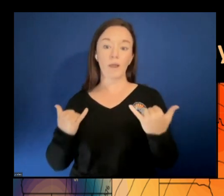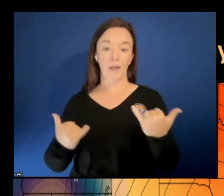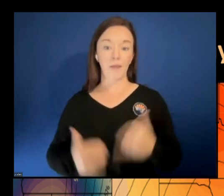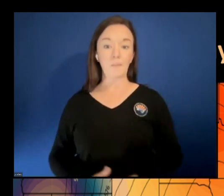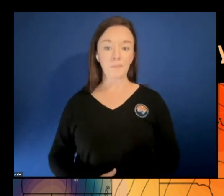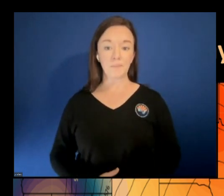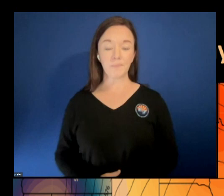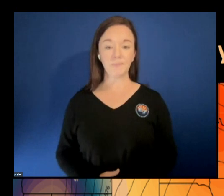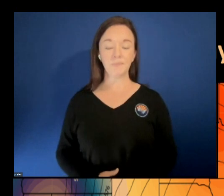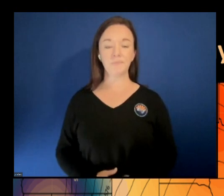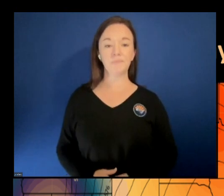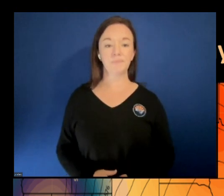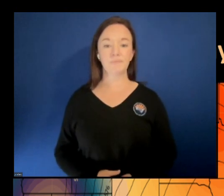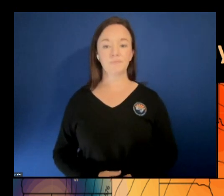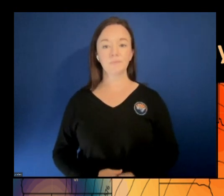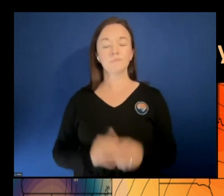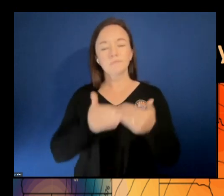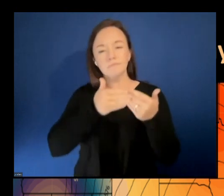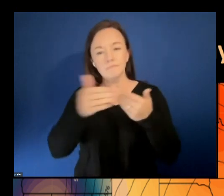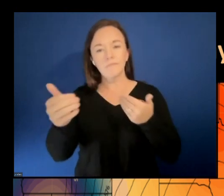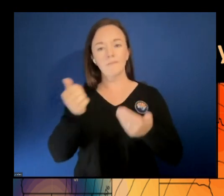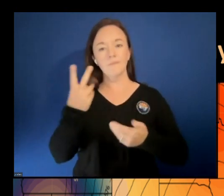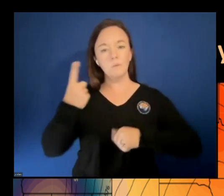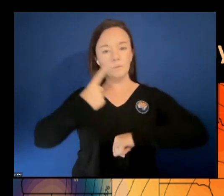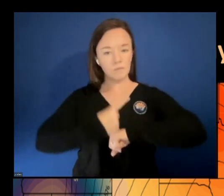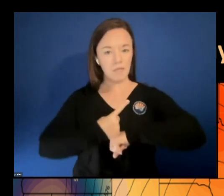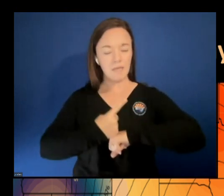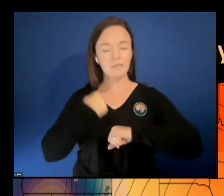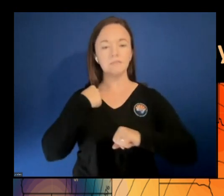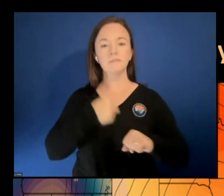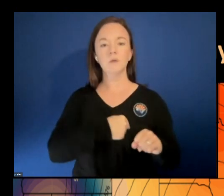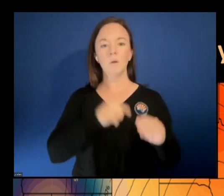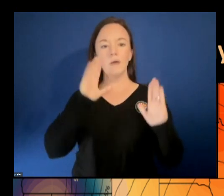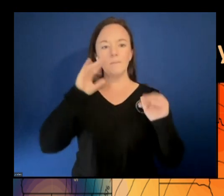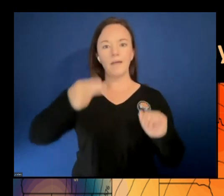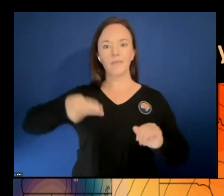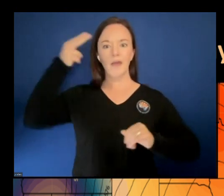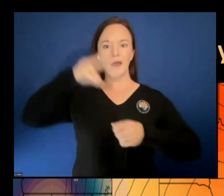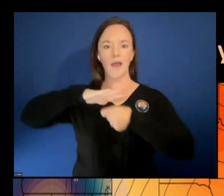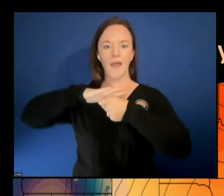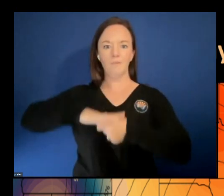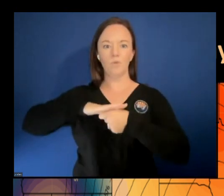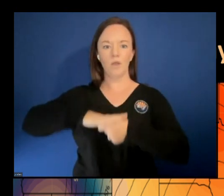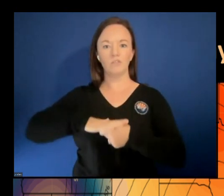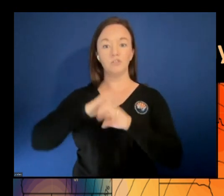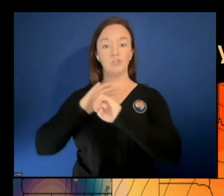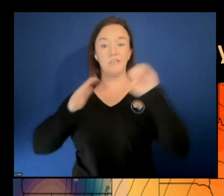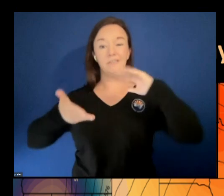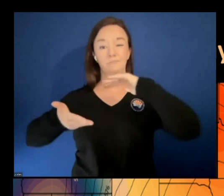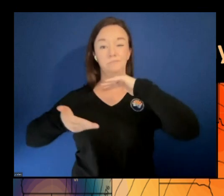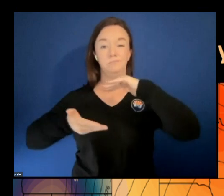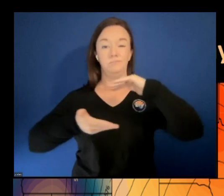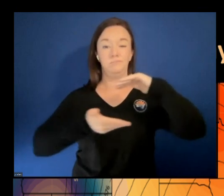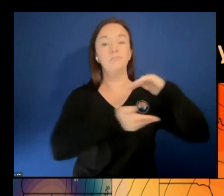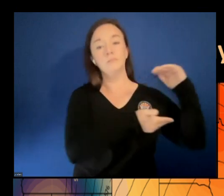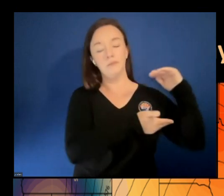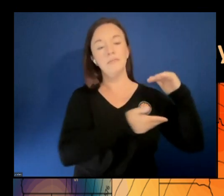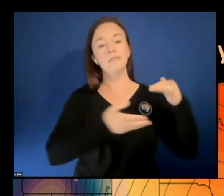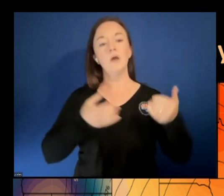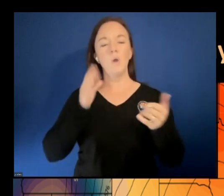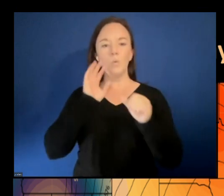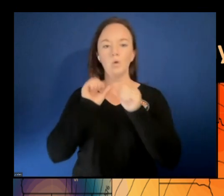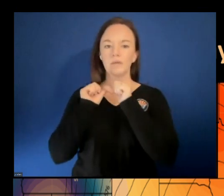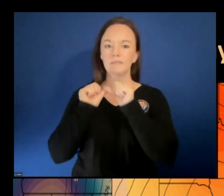at over the next few days is this high pressure kind of shifts off to the east. We're still going to continue with that